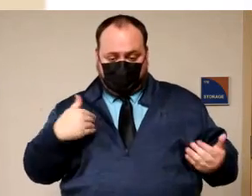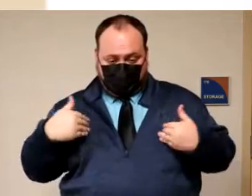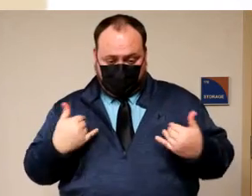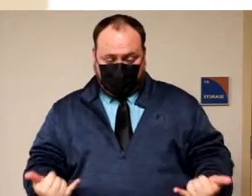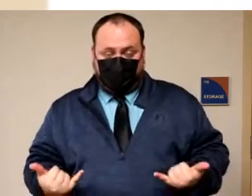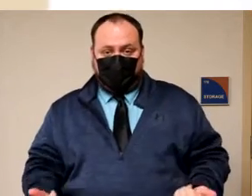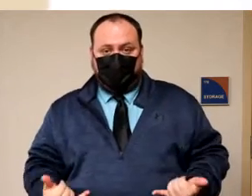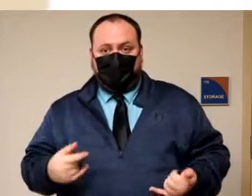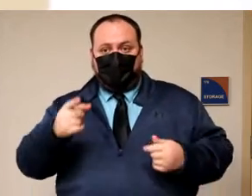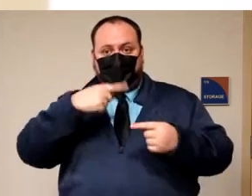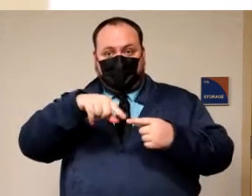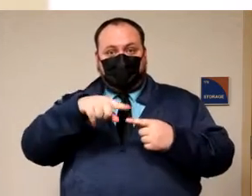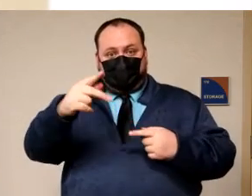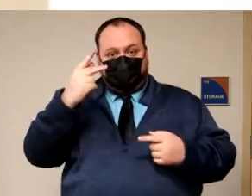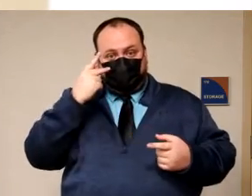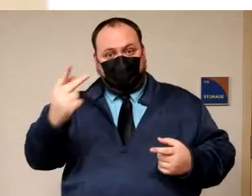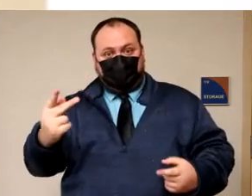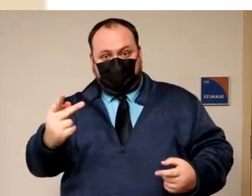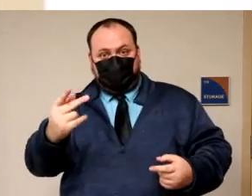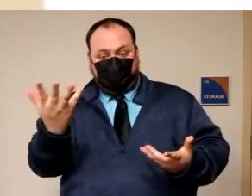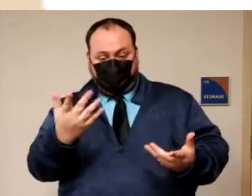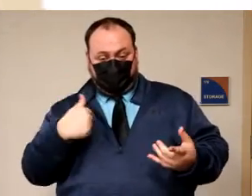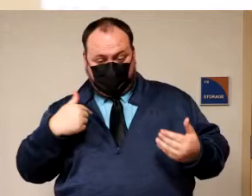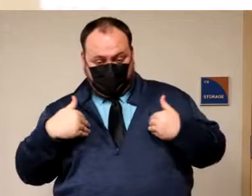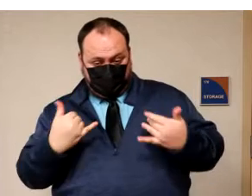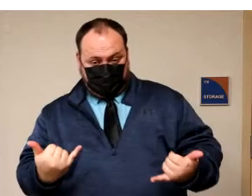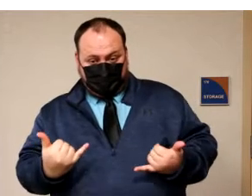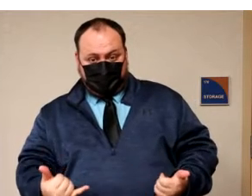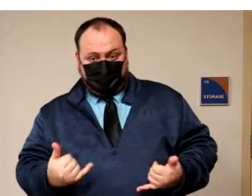like, there's something coherent, at